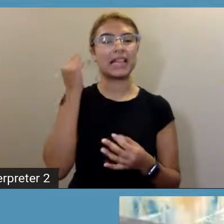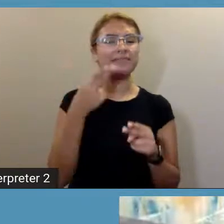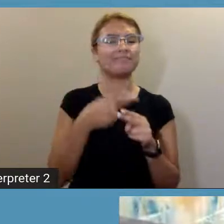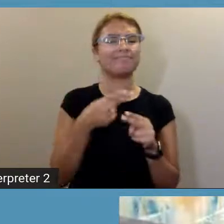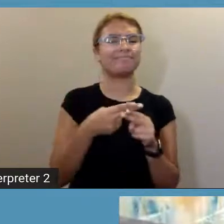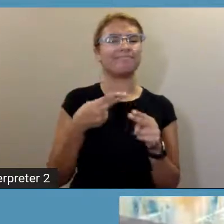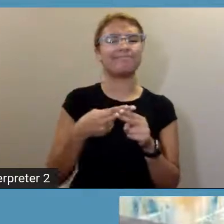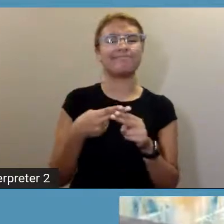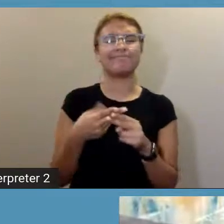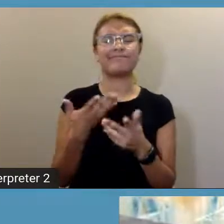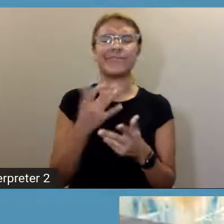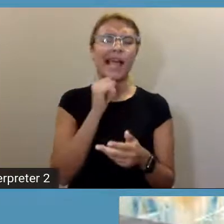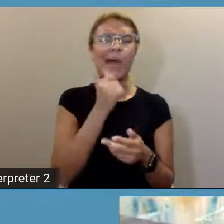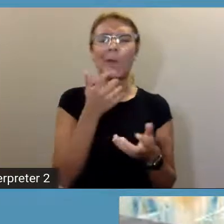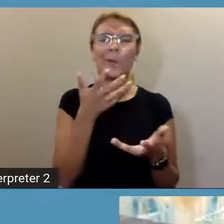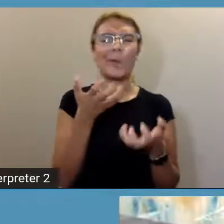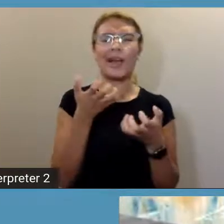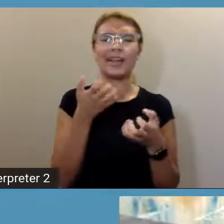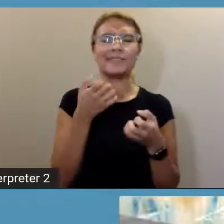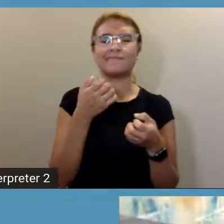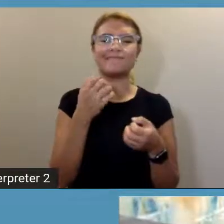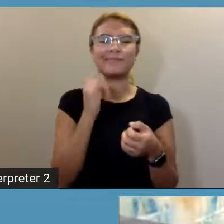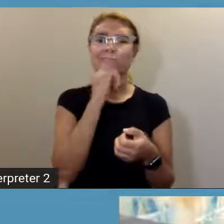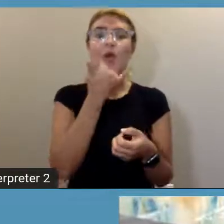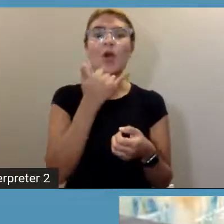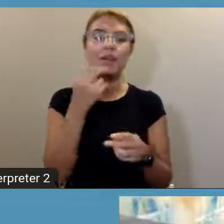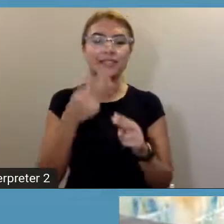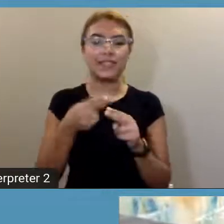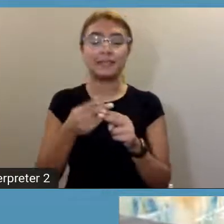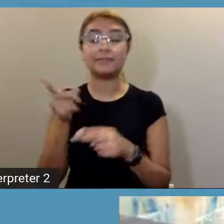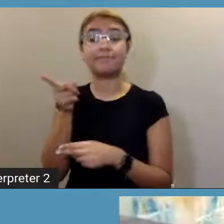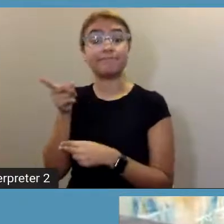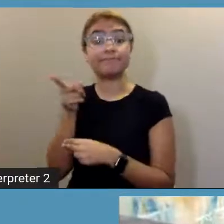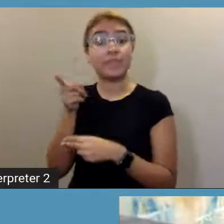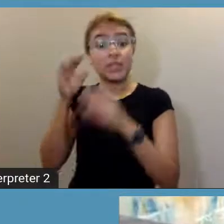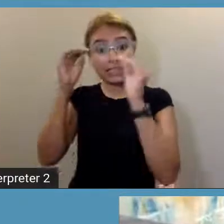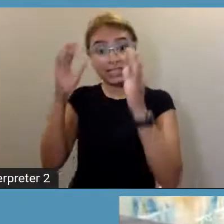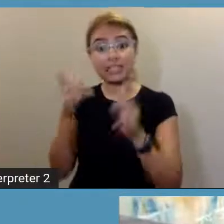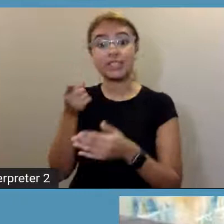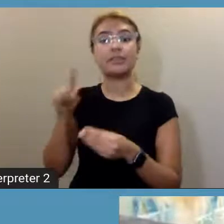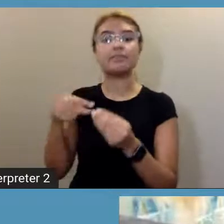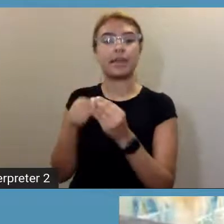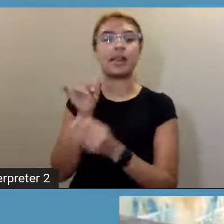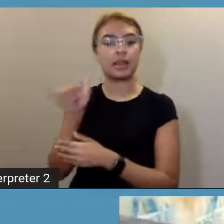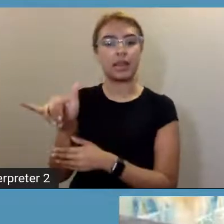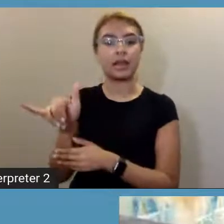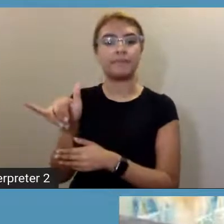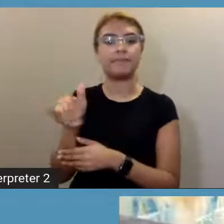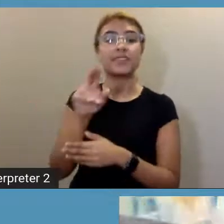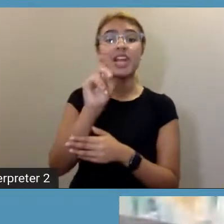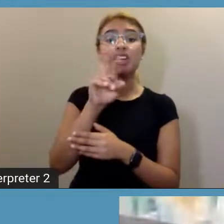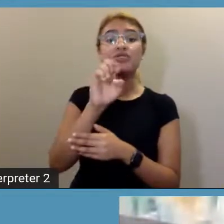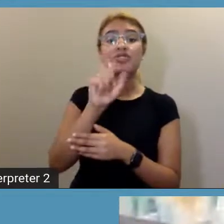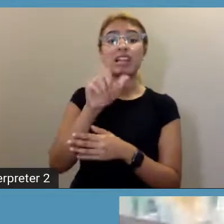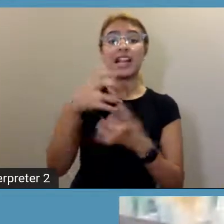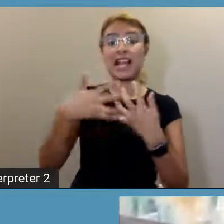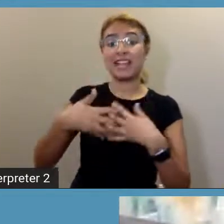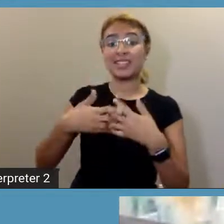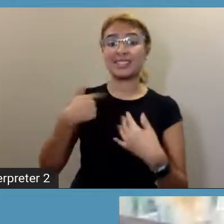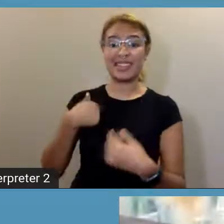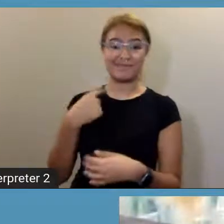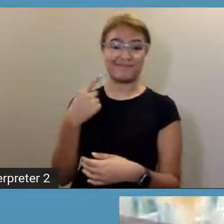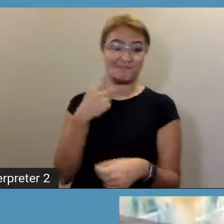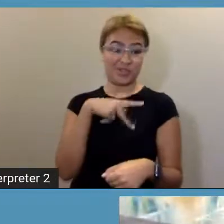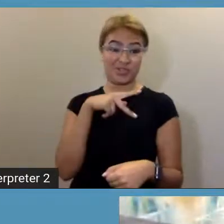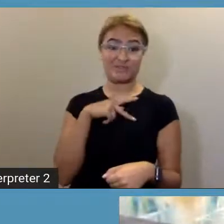to butcher her name. But anyway, so she's going to be teaching about that. And then finally, Unreal Engine. I personally learned how to use